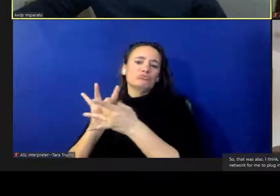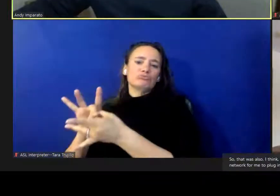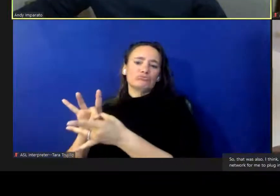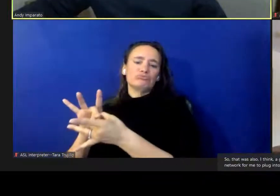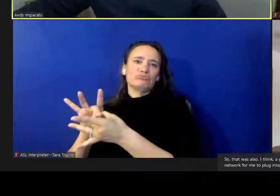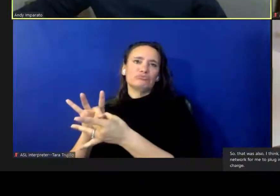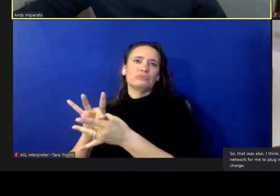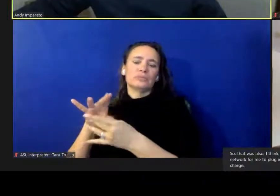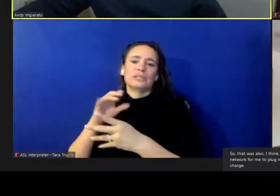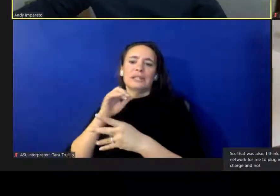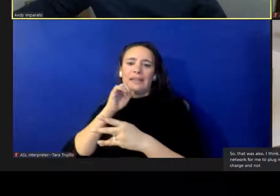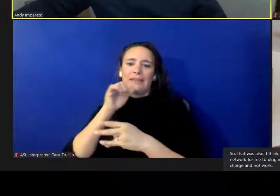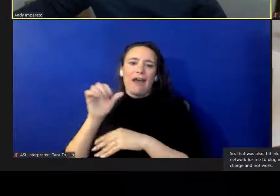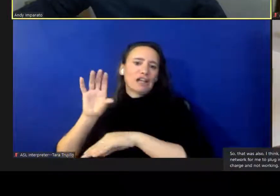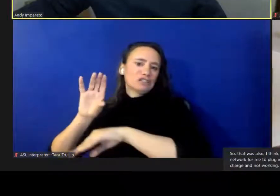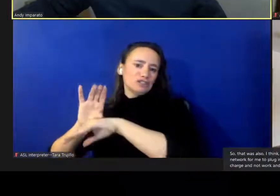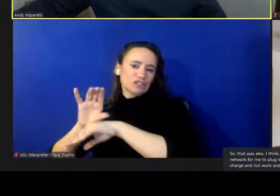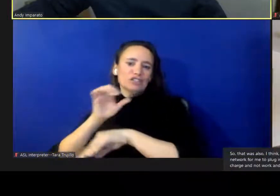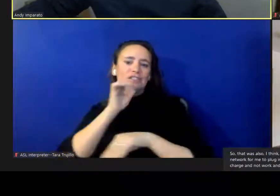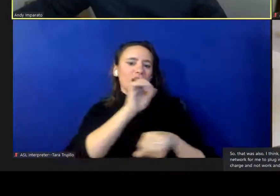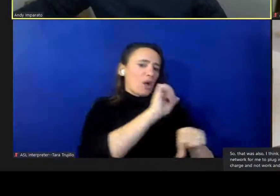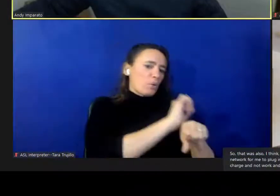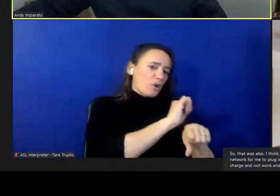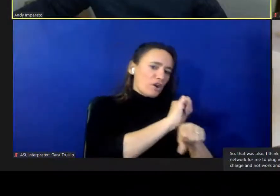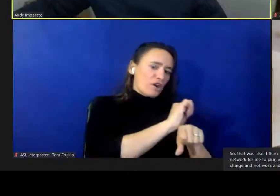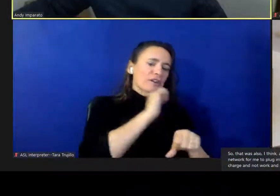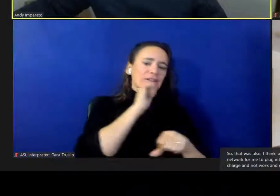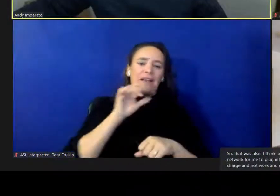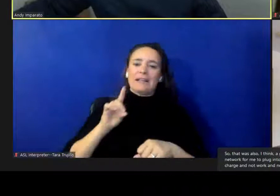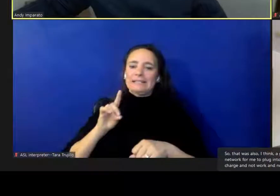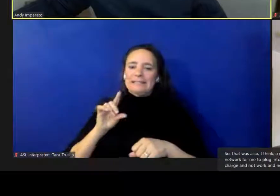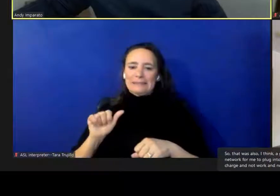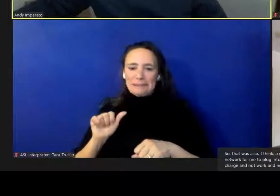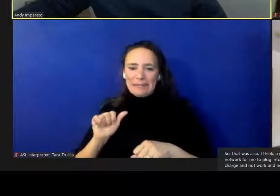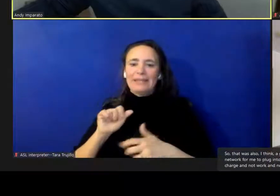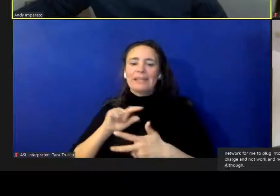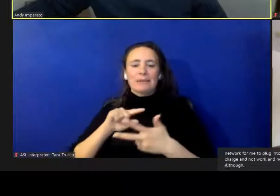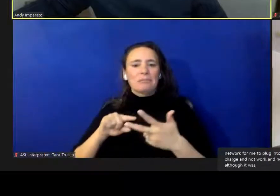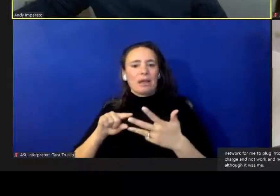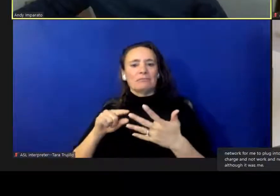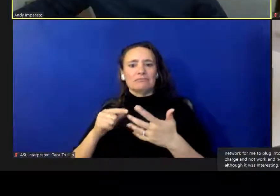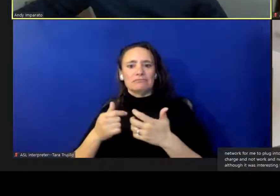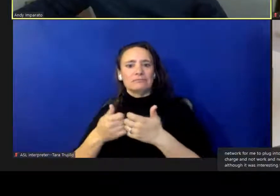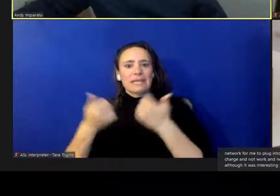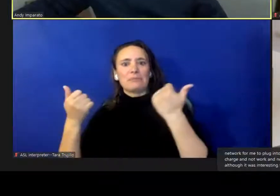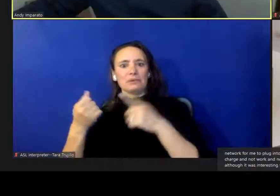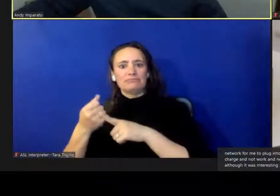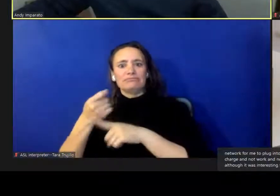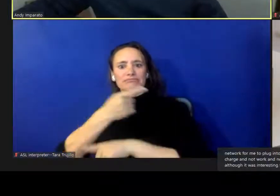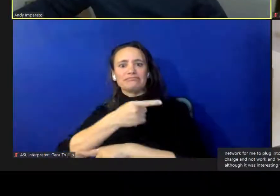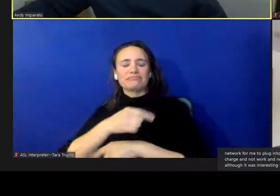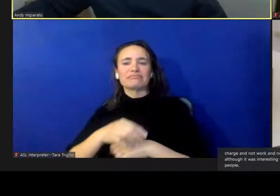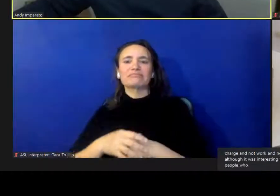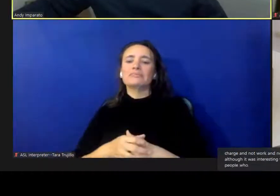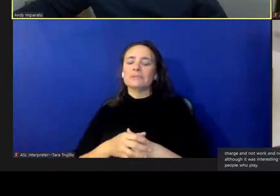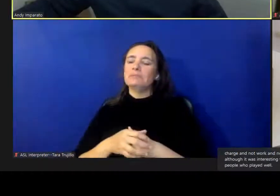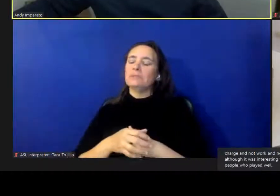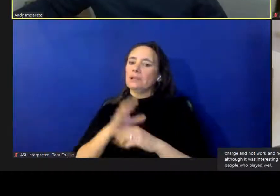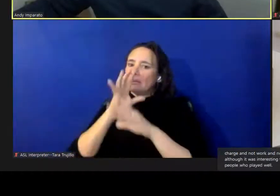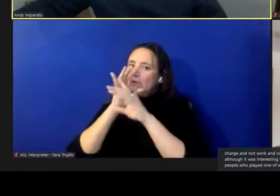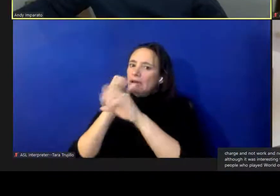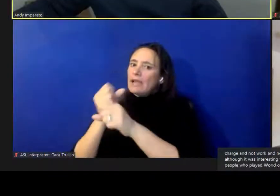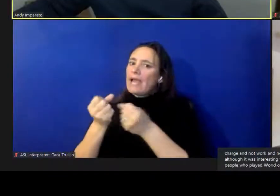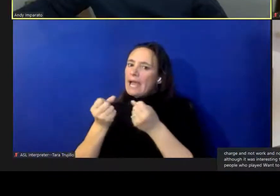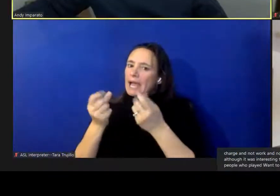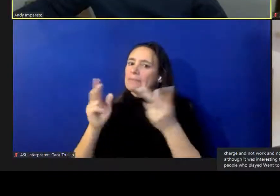not church and not work and not disability per se. Although it was interesting to me how many people who played World of Warcraft